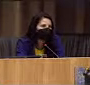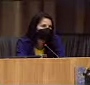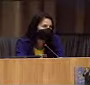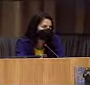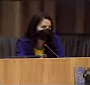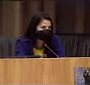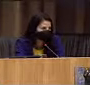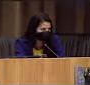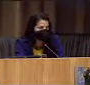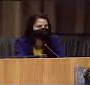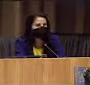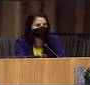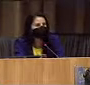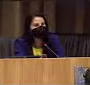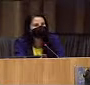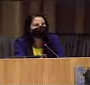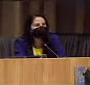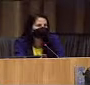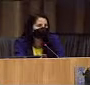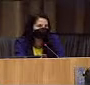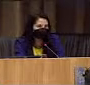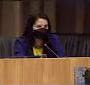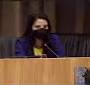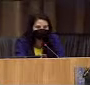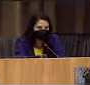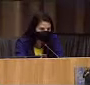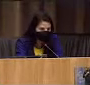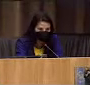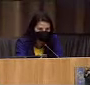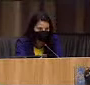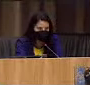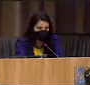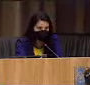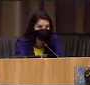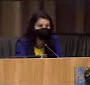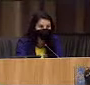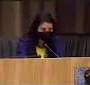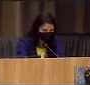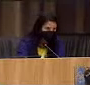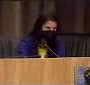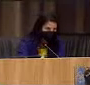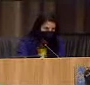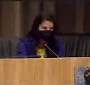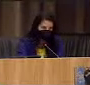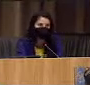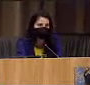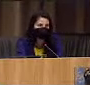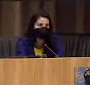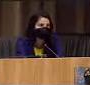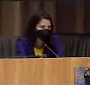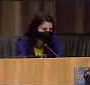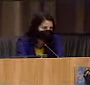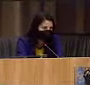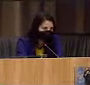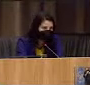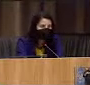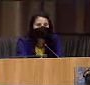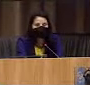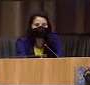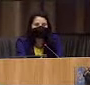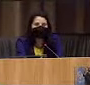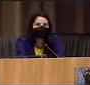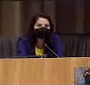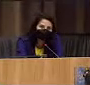of people, patients that had COVID and never went to primary